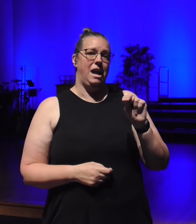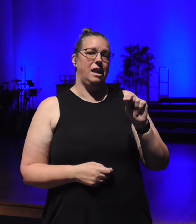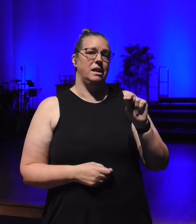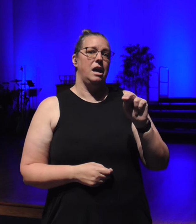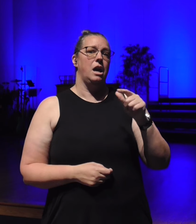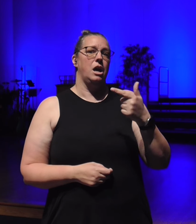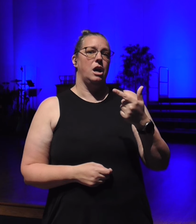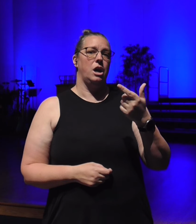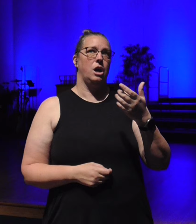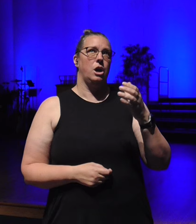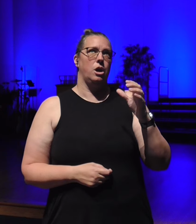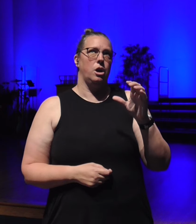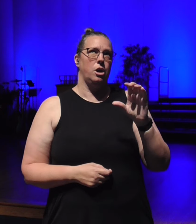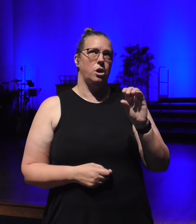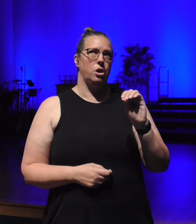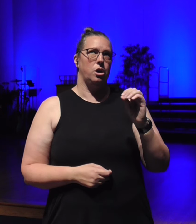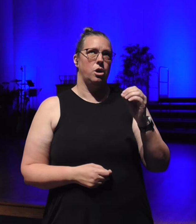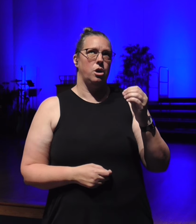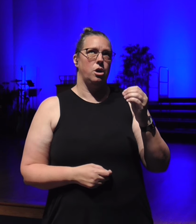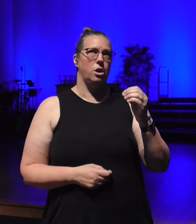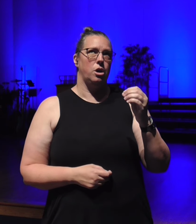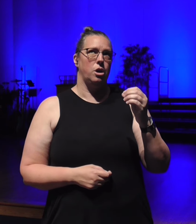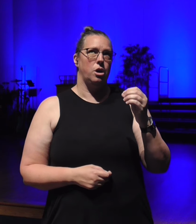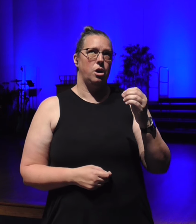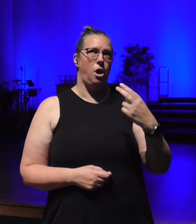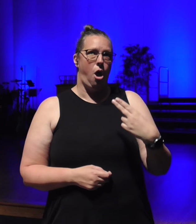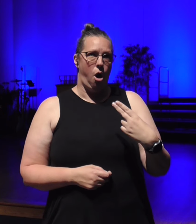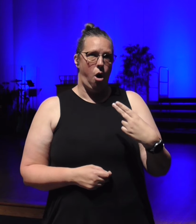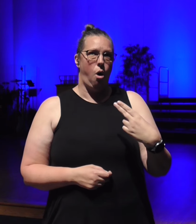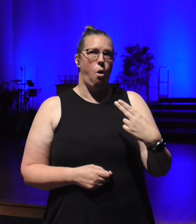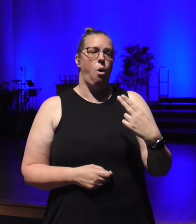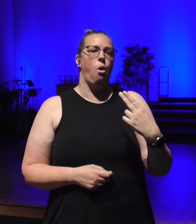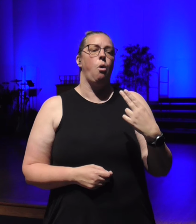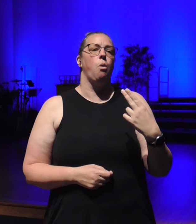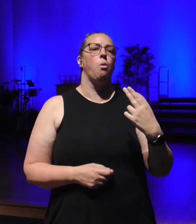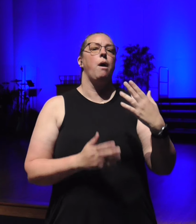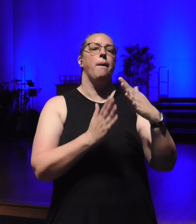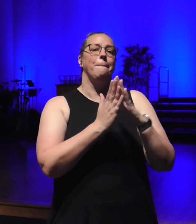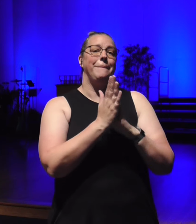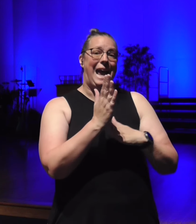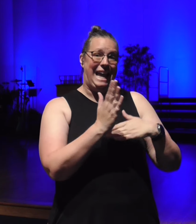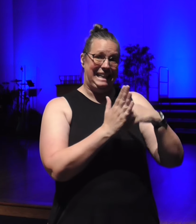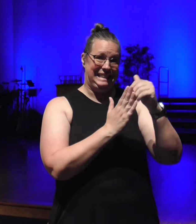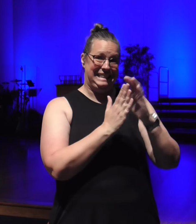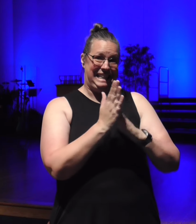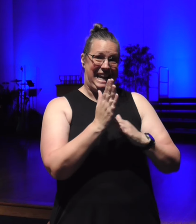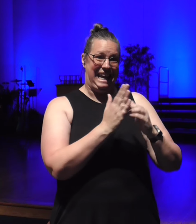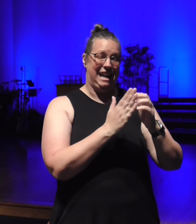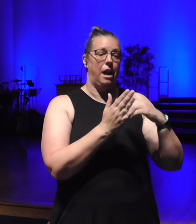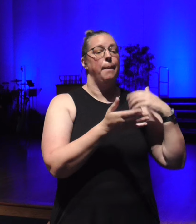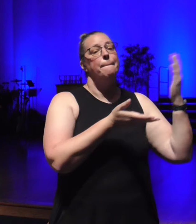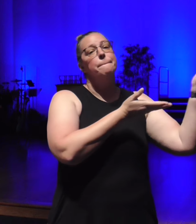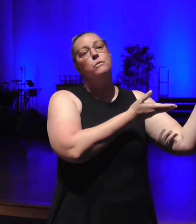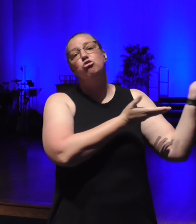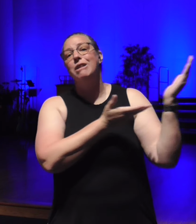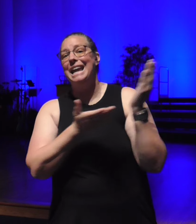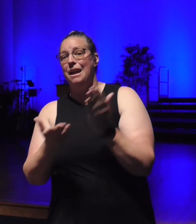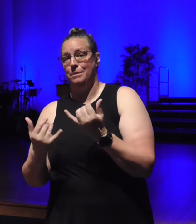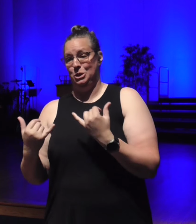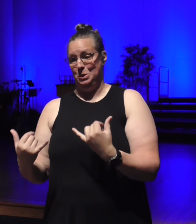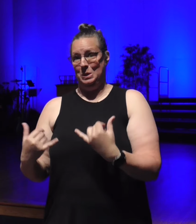this museum, and you see his face begin to come alive when he realizes it is